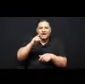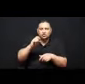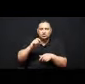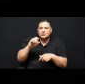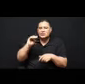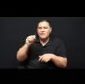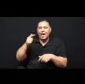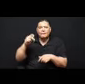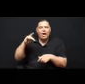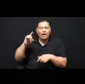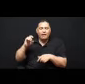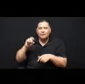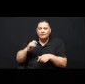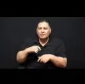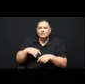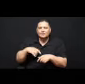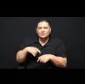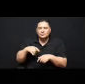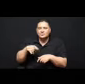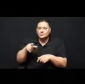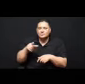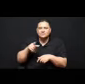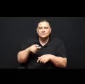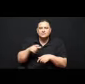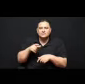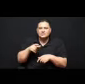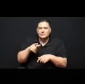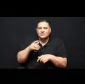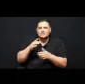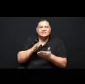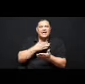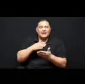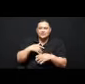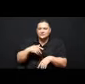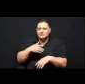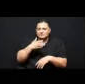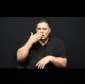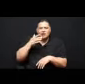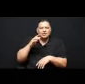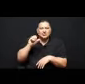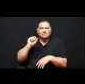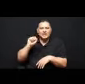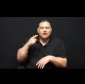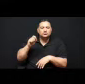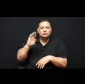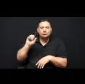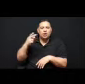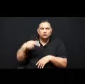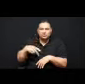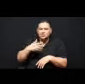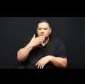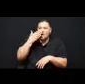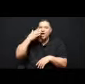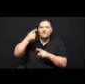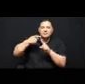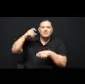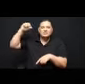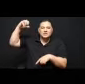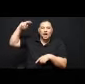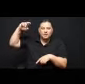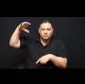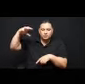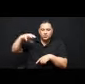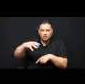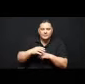the smell of sagebrush, sharp in the warmth of the sun. Under the expanse of the old B&T shed roof, a